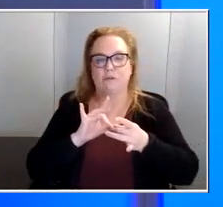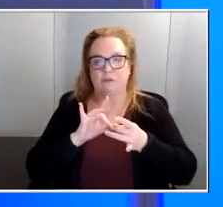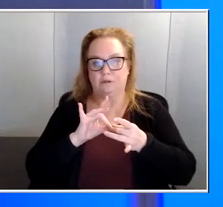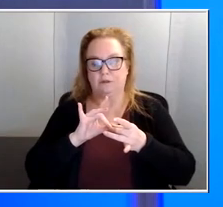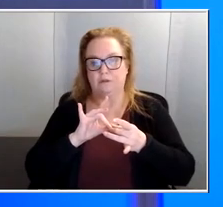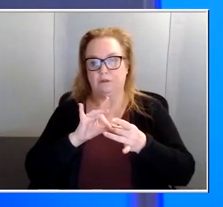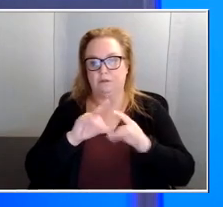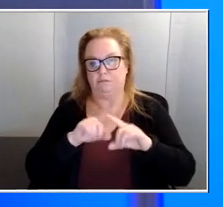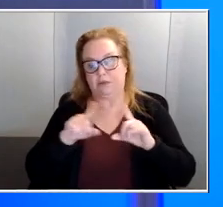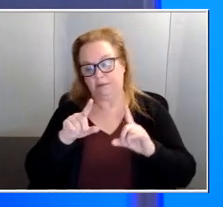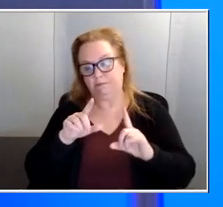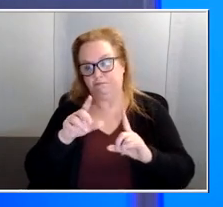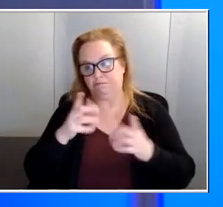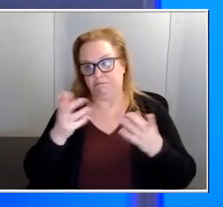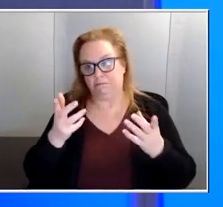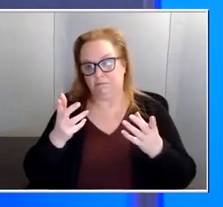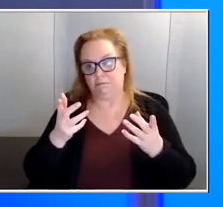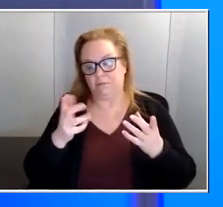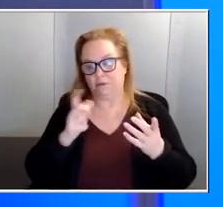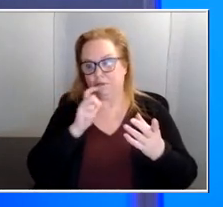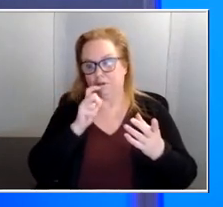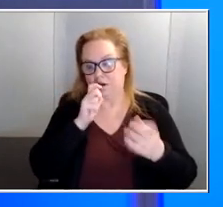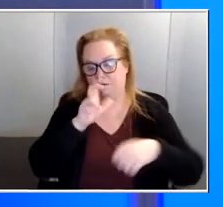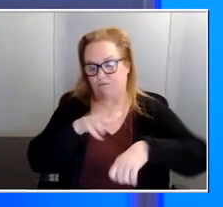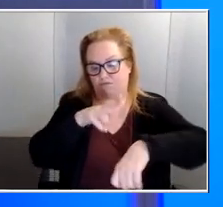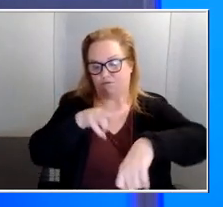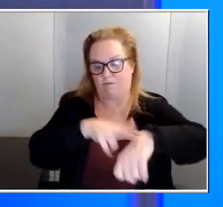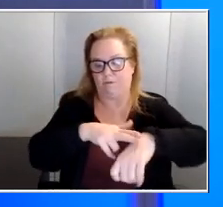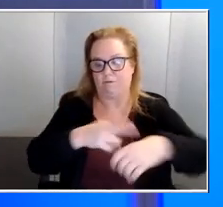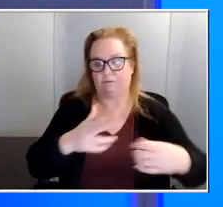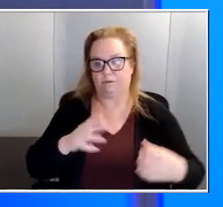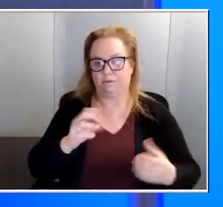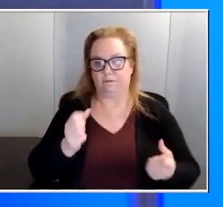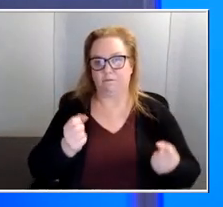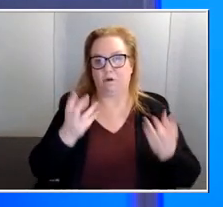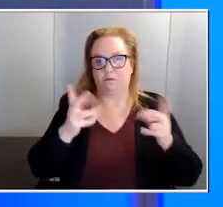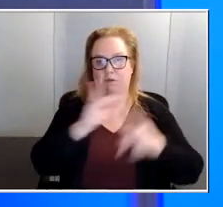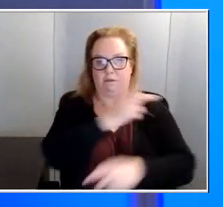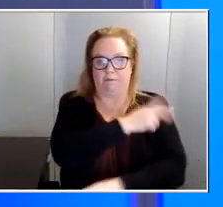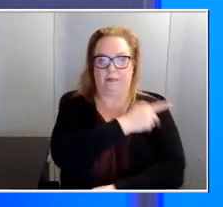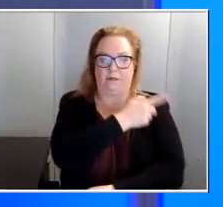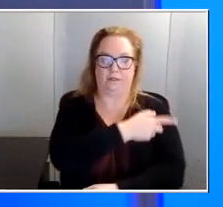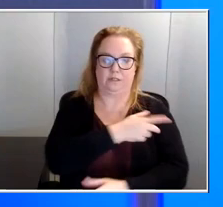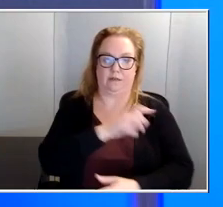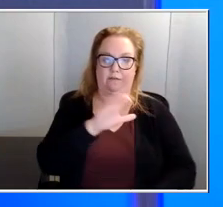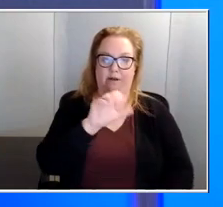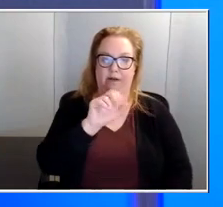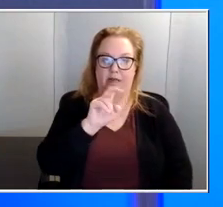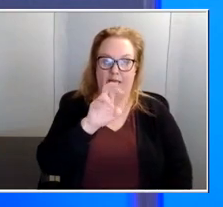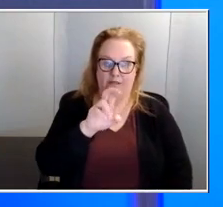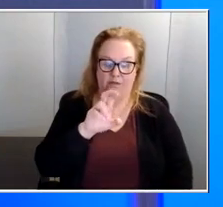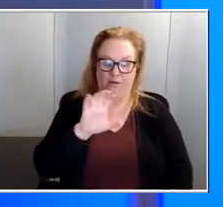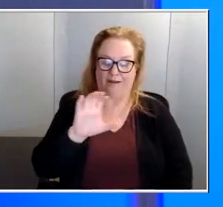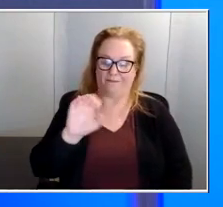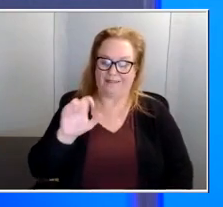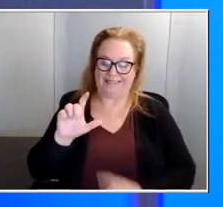but those are quite unusual of multiple patients having cancers of the cells